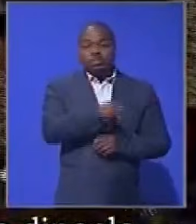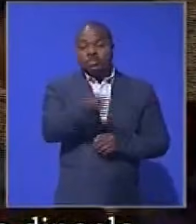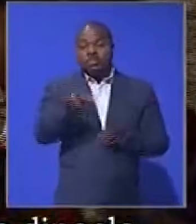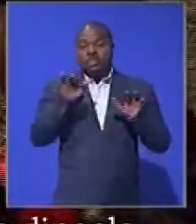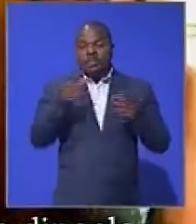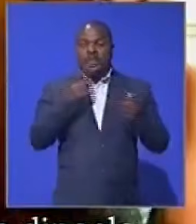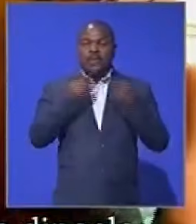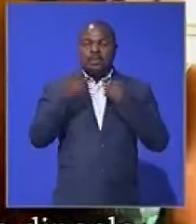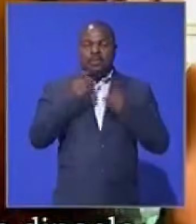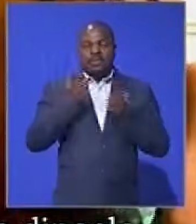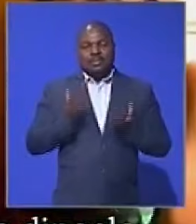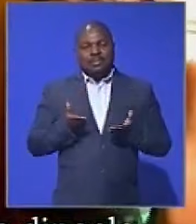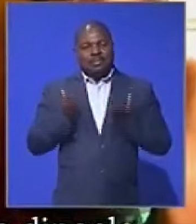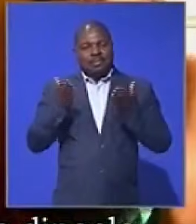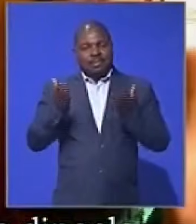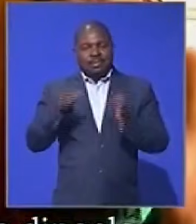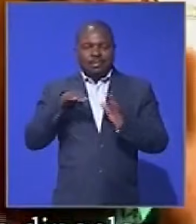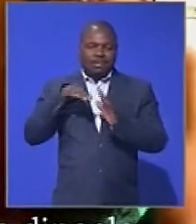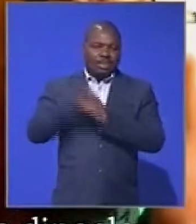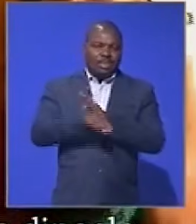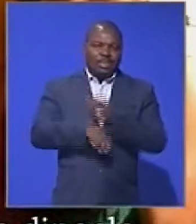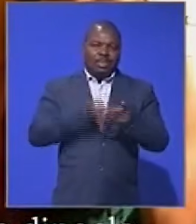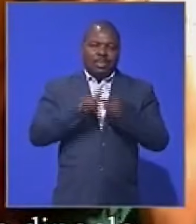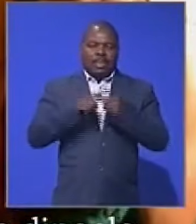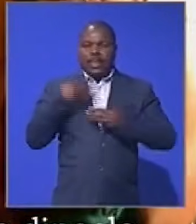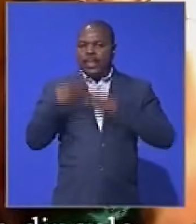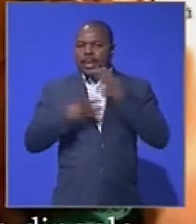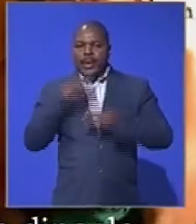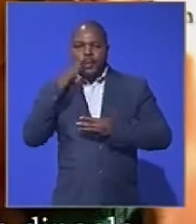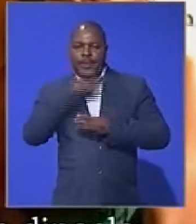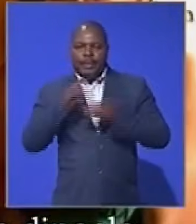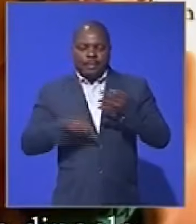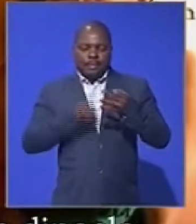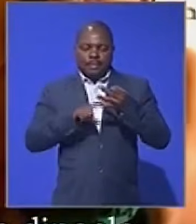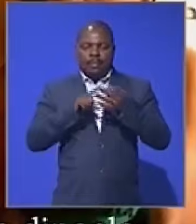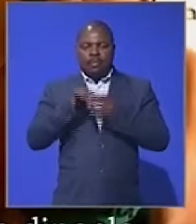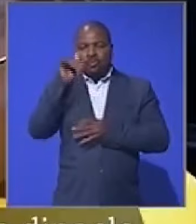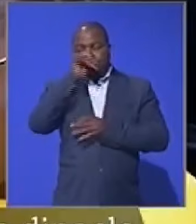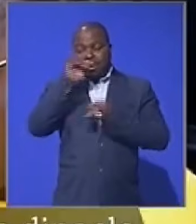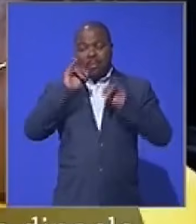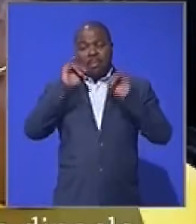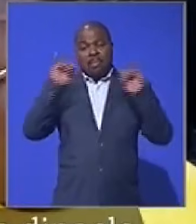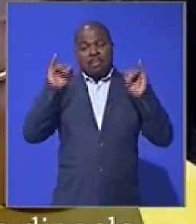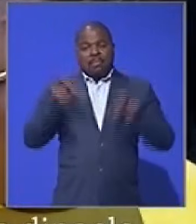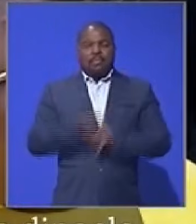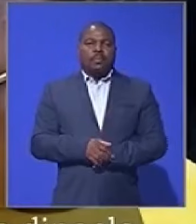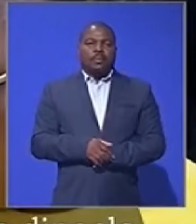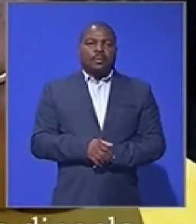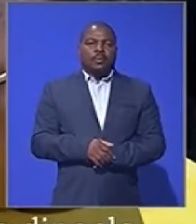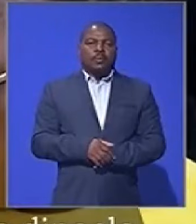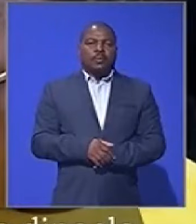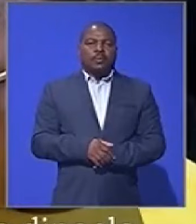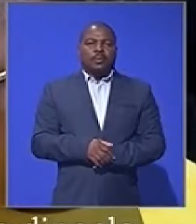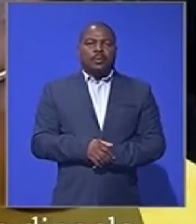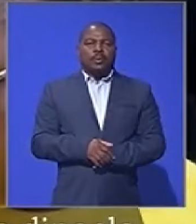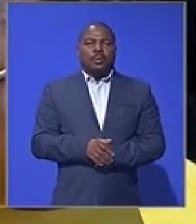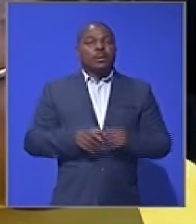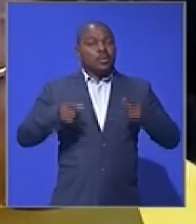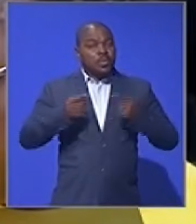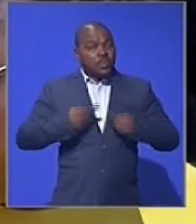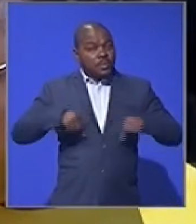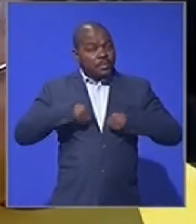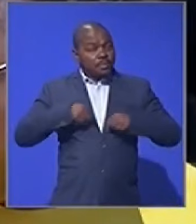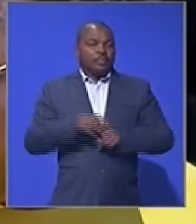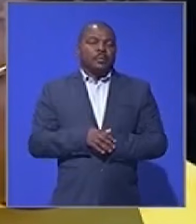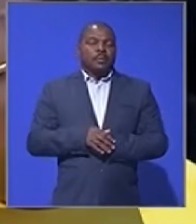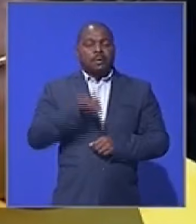kabo ye fokolago ya ditirelo, tlhokego ya mešomo le kelo ya godimo ya bosenyi. We are going to resolve the